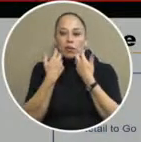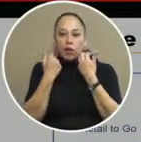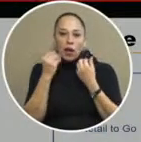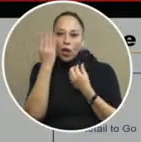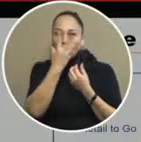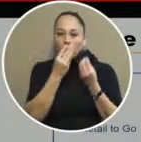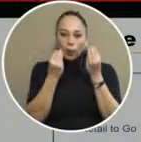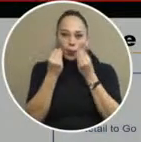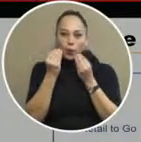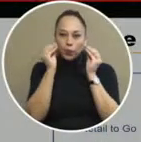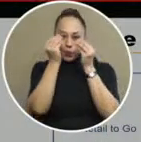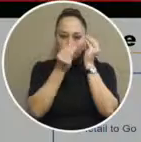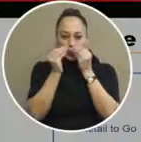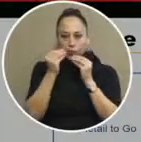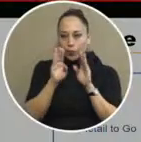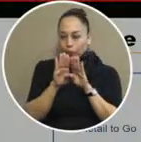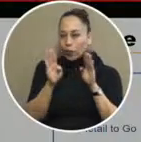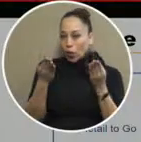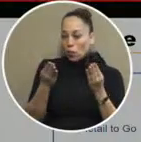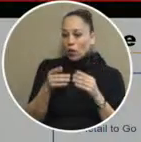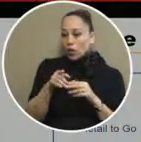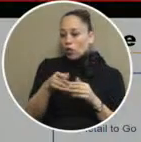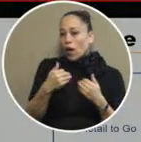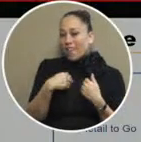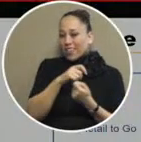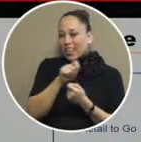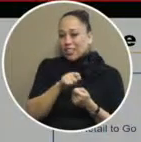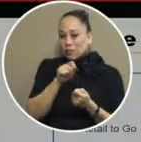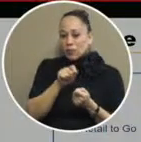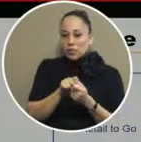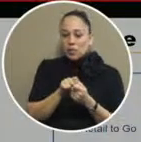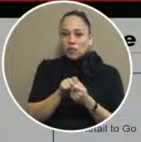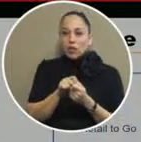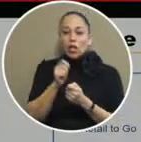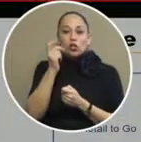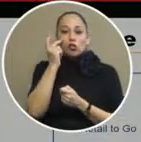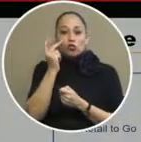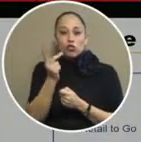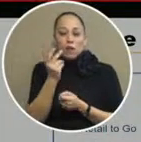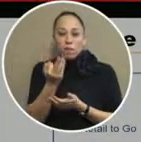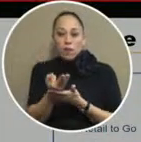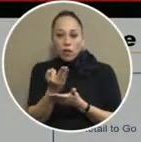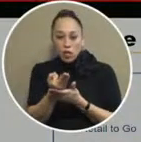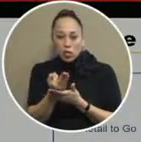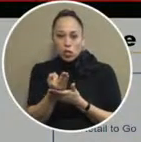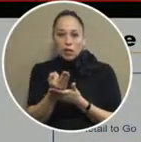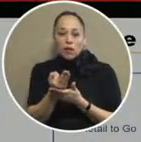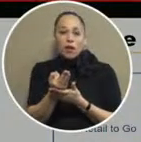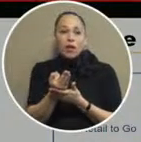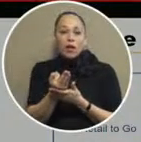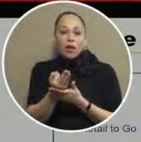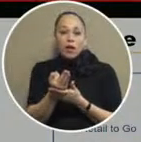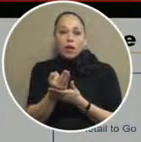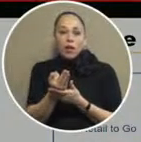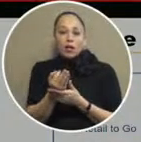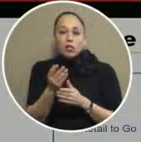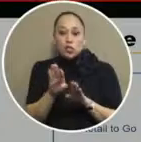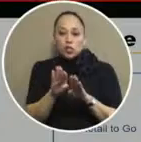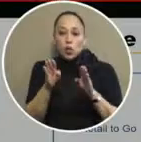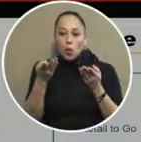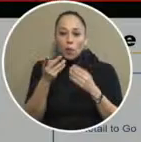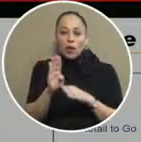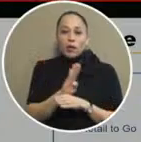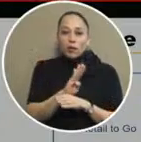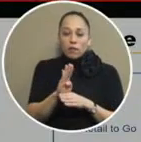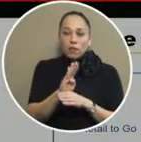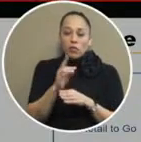beauty salons that are open, you have this specific business that's looking to see if it financially makes sense for them to open up their business